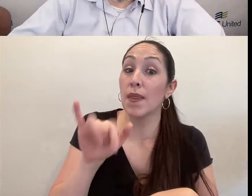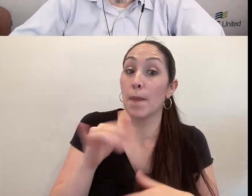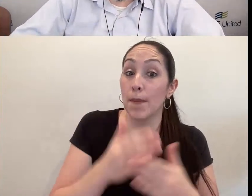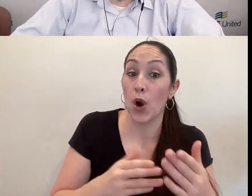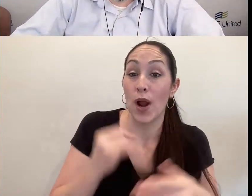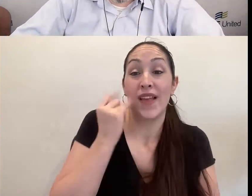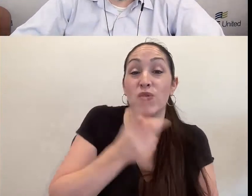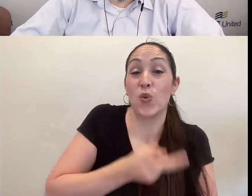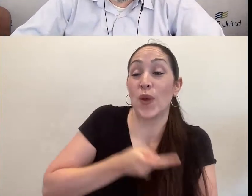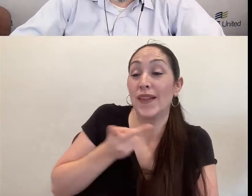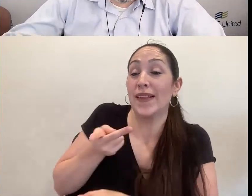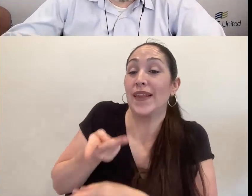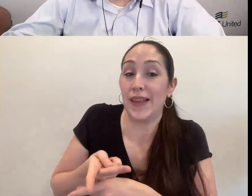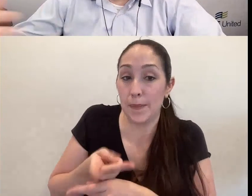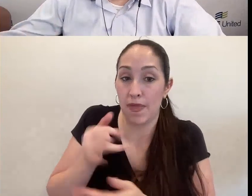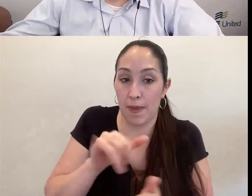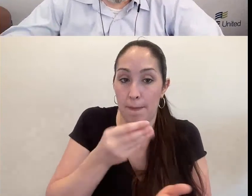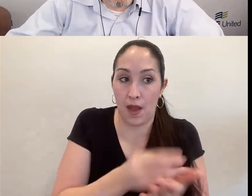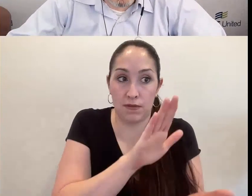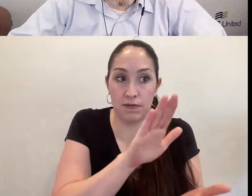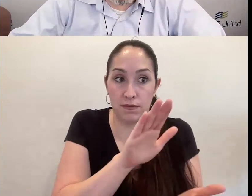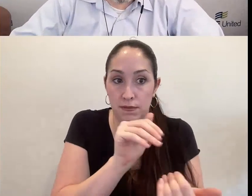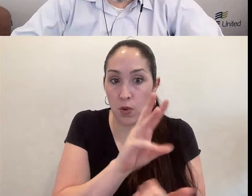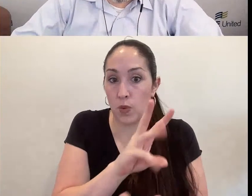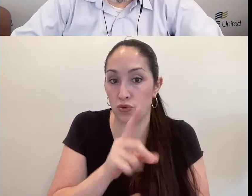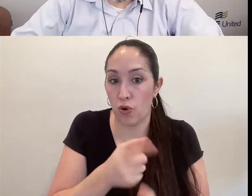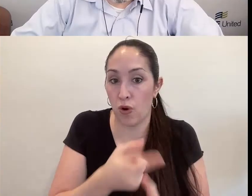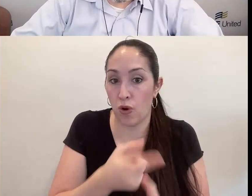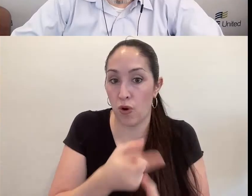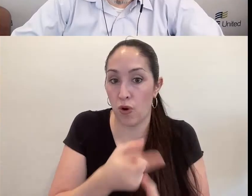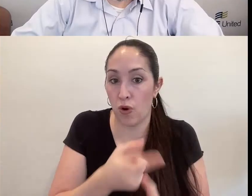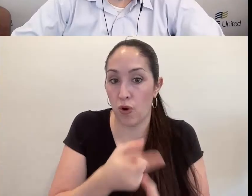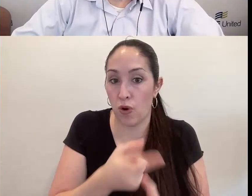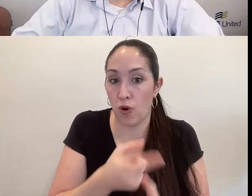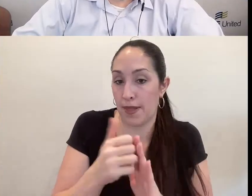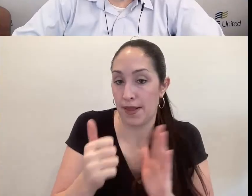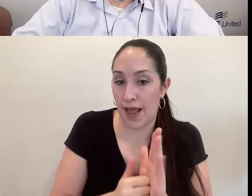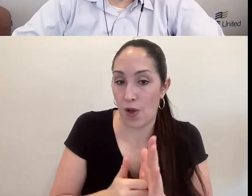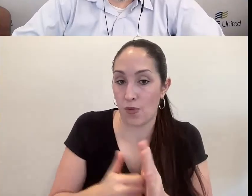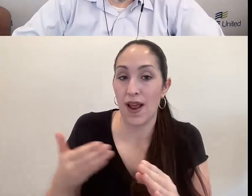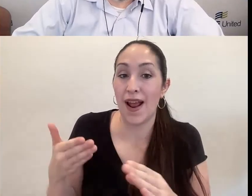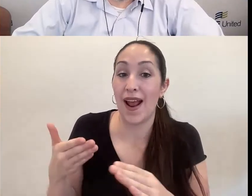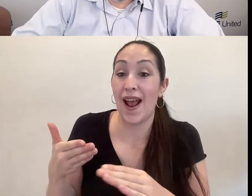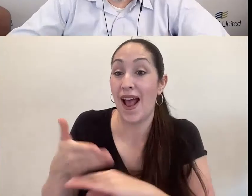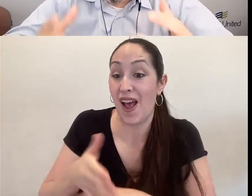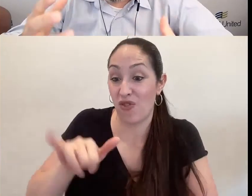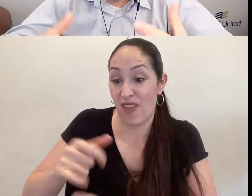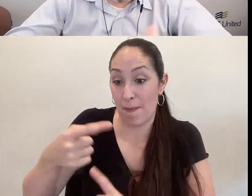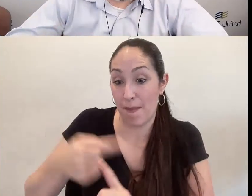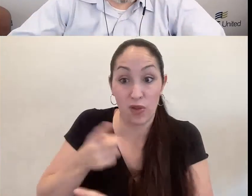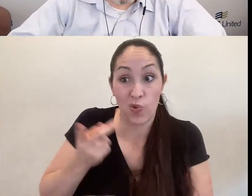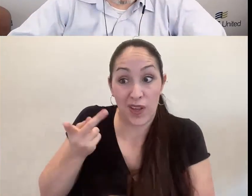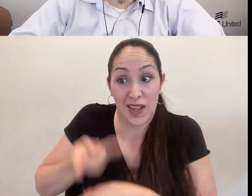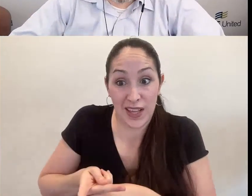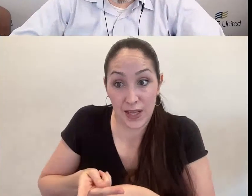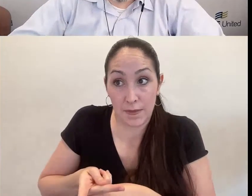funds from an ABLE account past the end of the month for housing, that's when it really gets it could